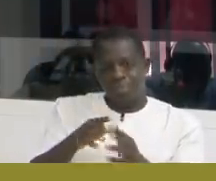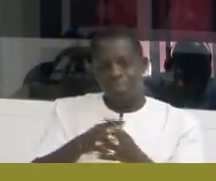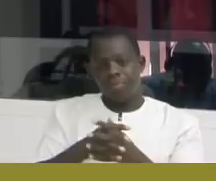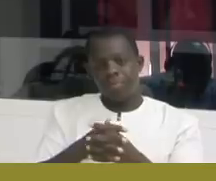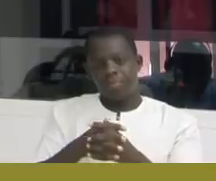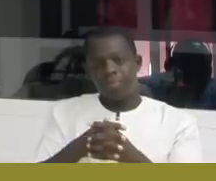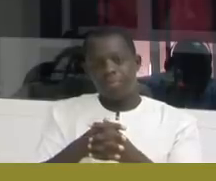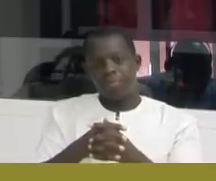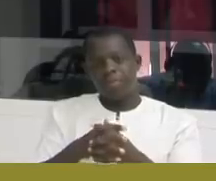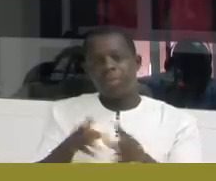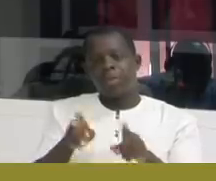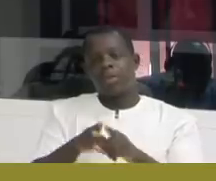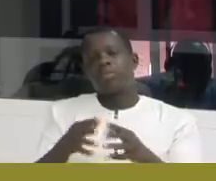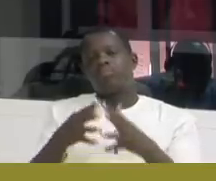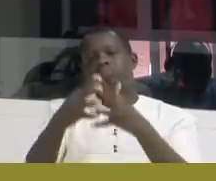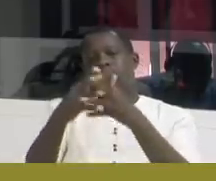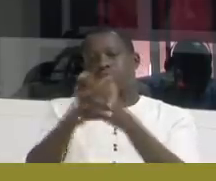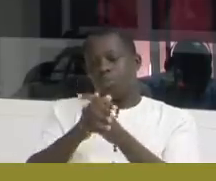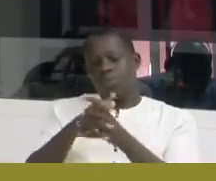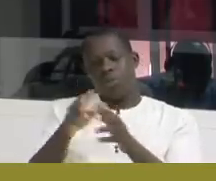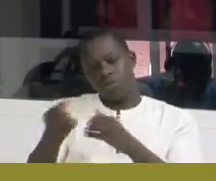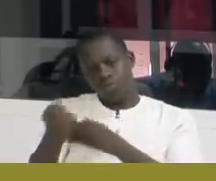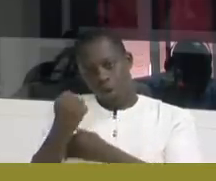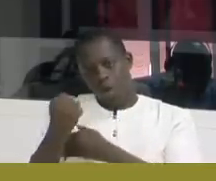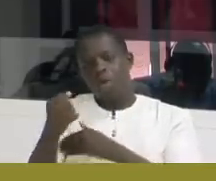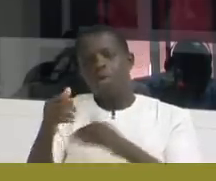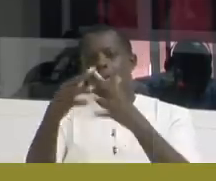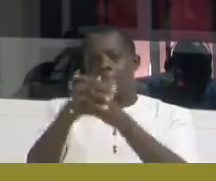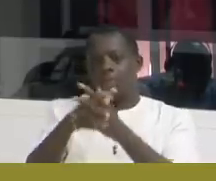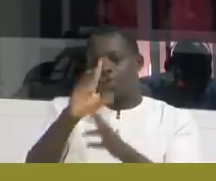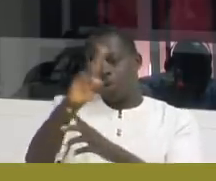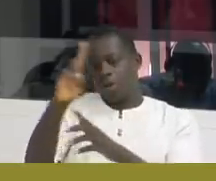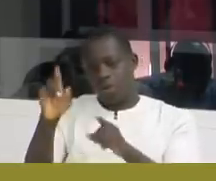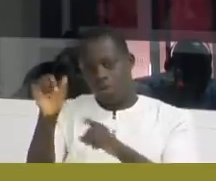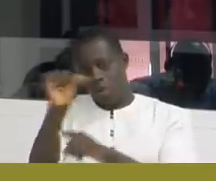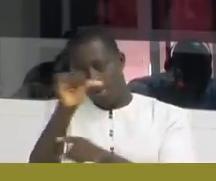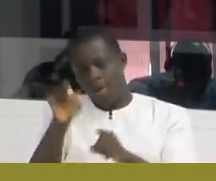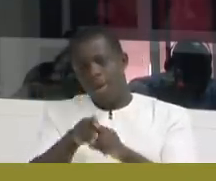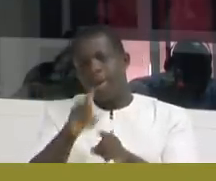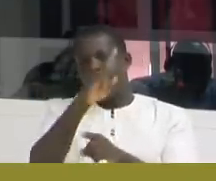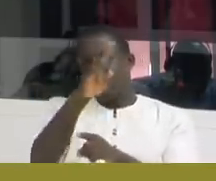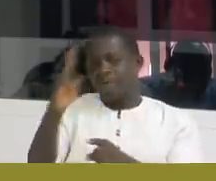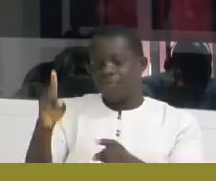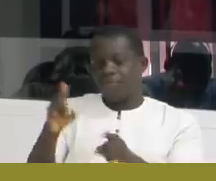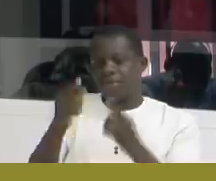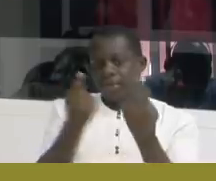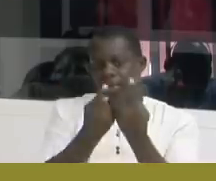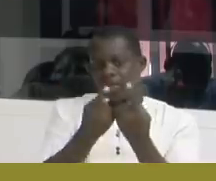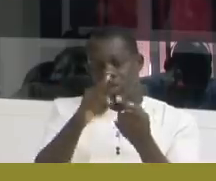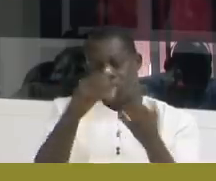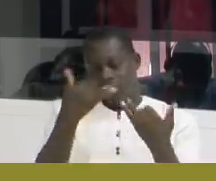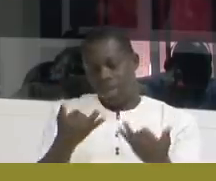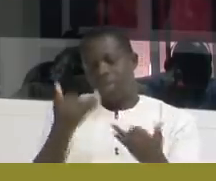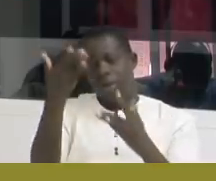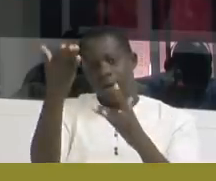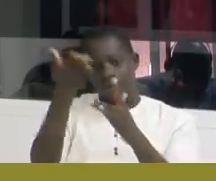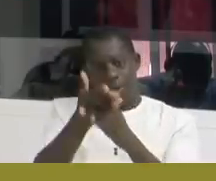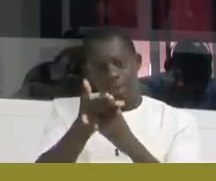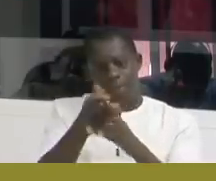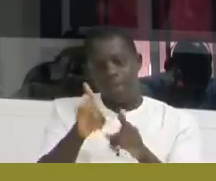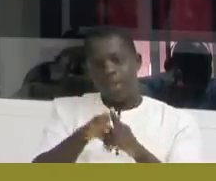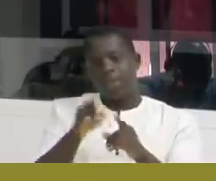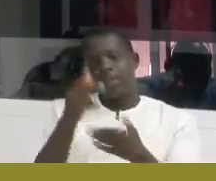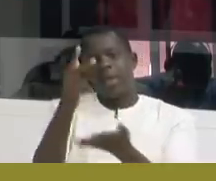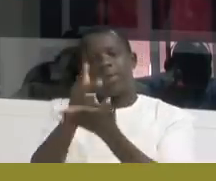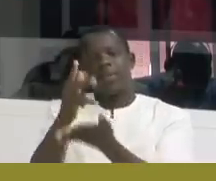it corroborates one another in every material particular, you still believe that that